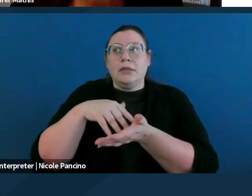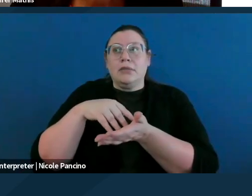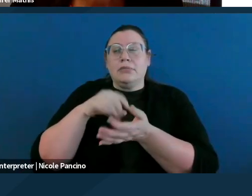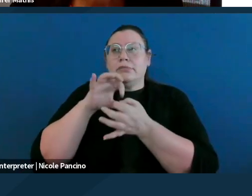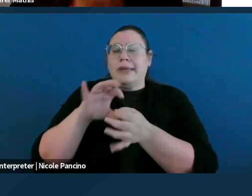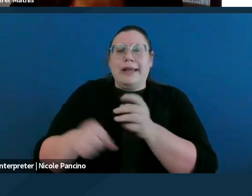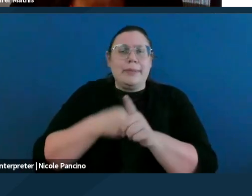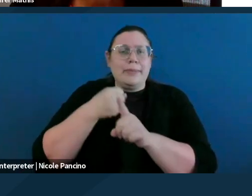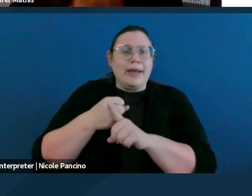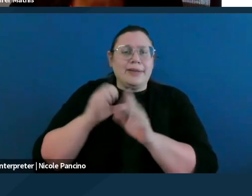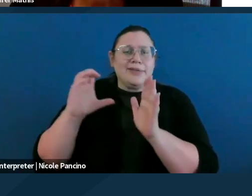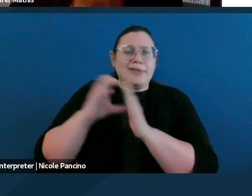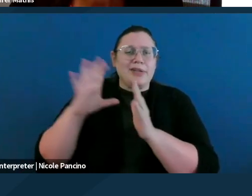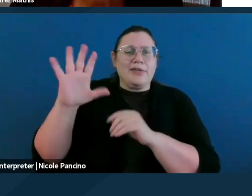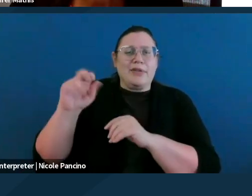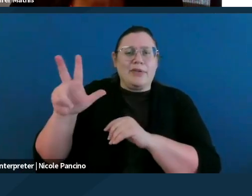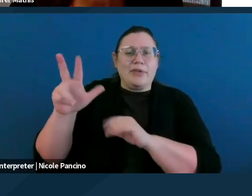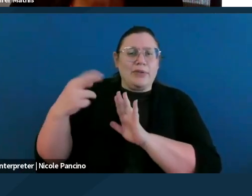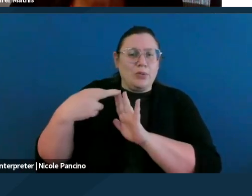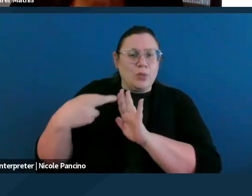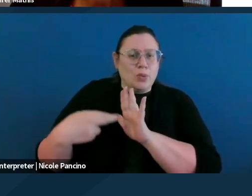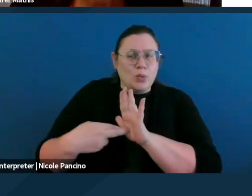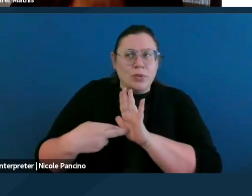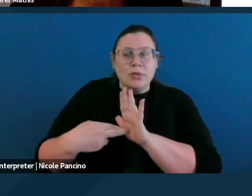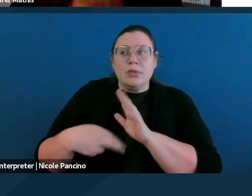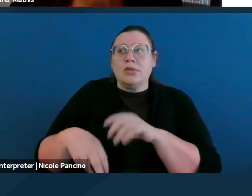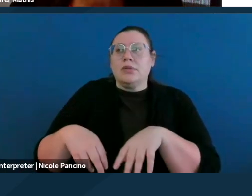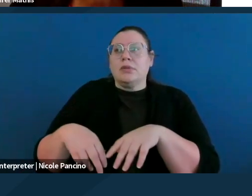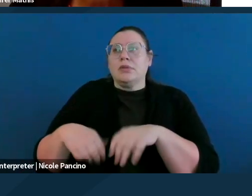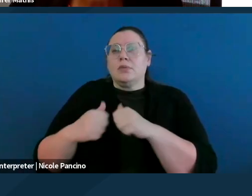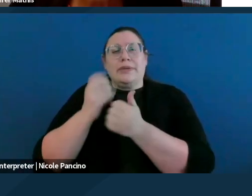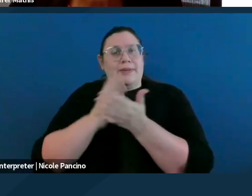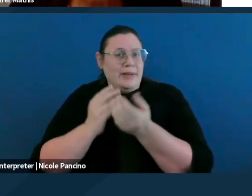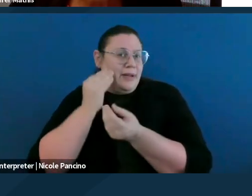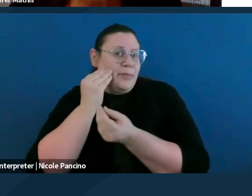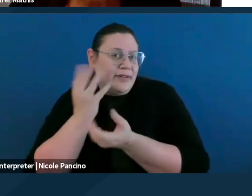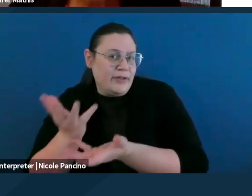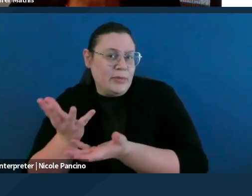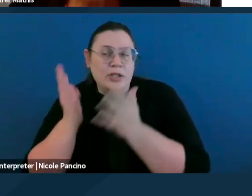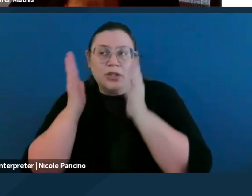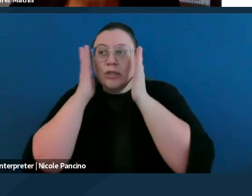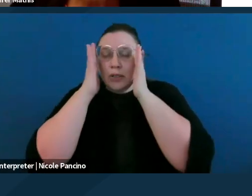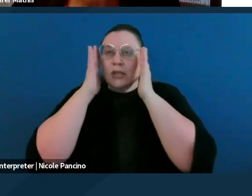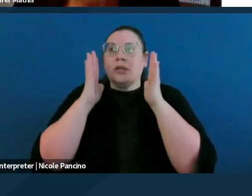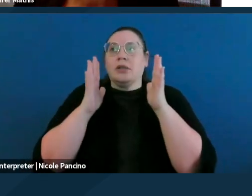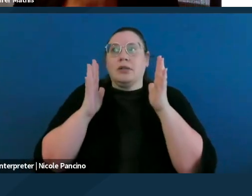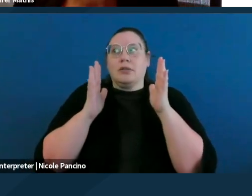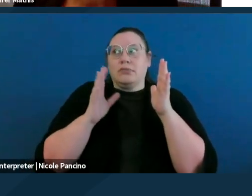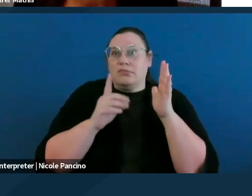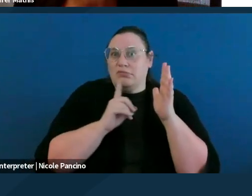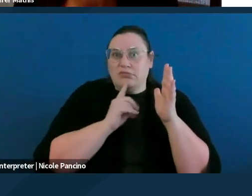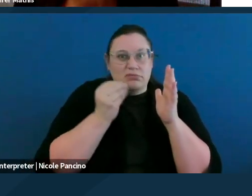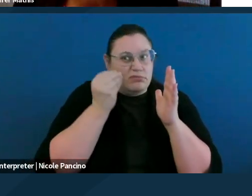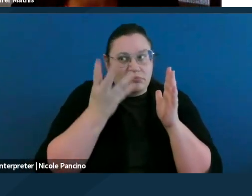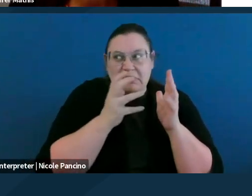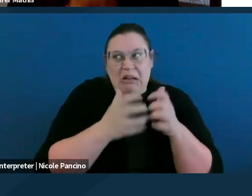Section 503 rules that has some information And there's not a whole lot of other